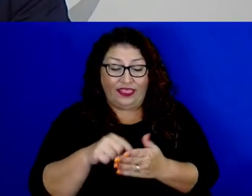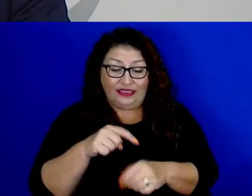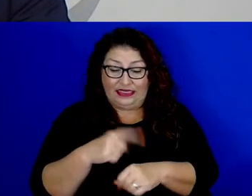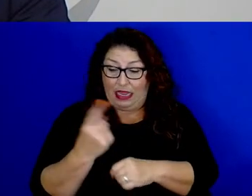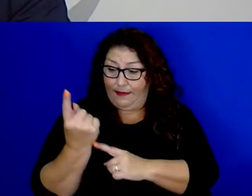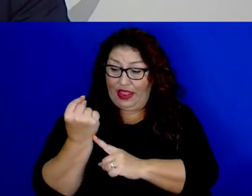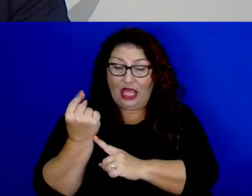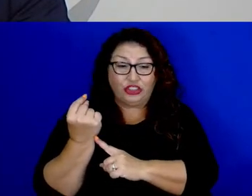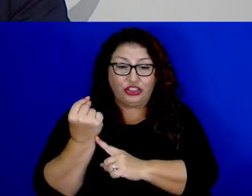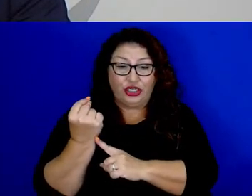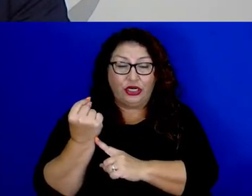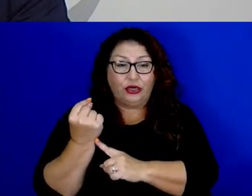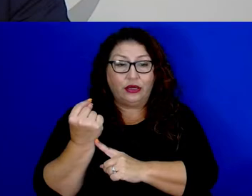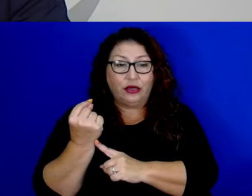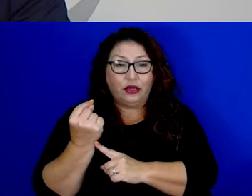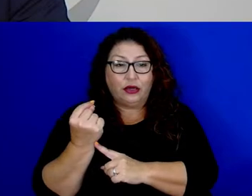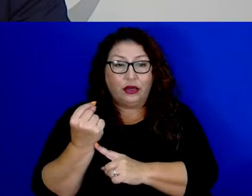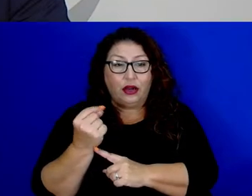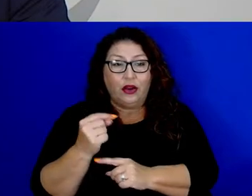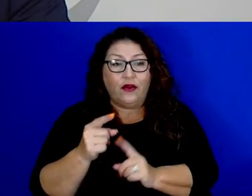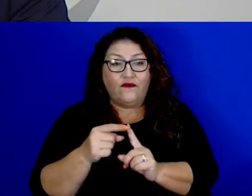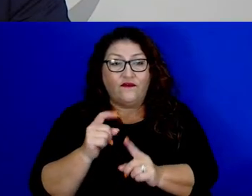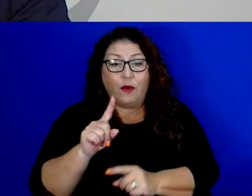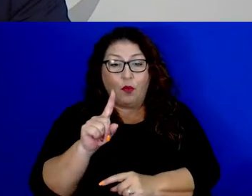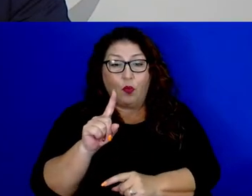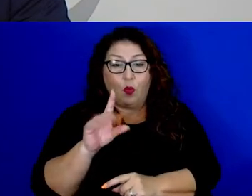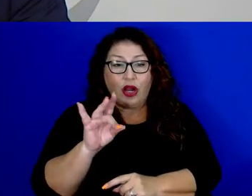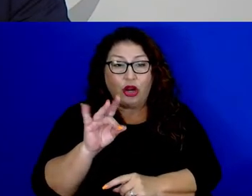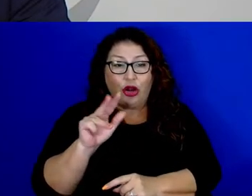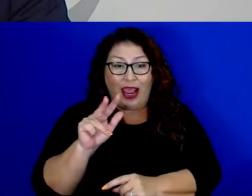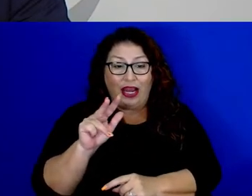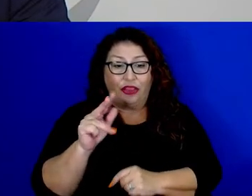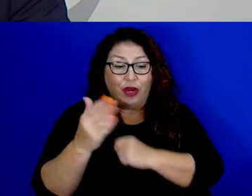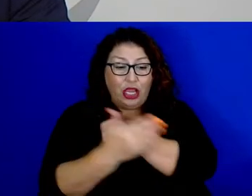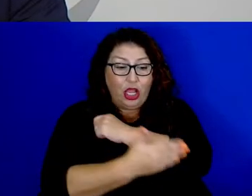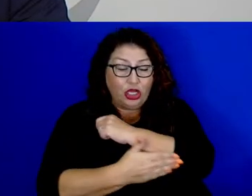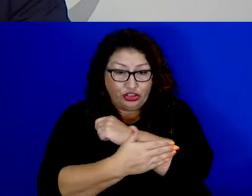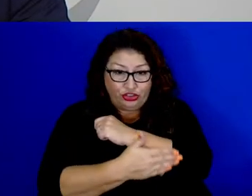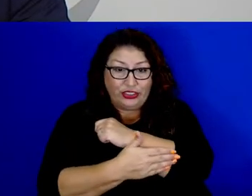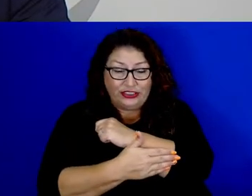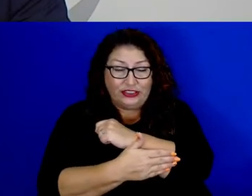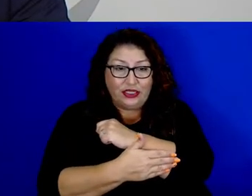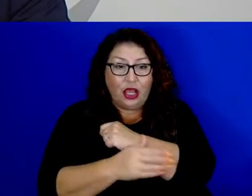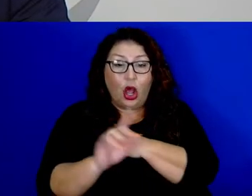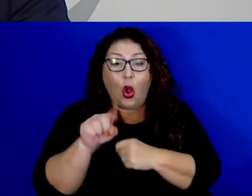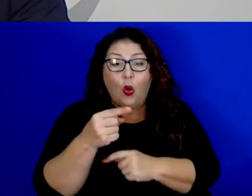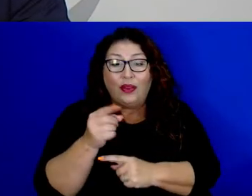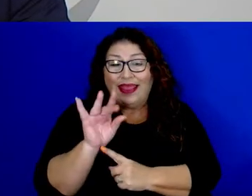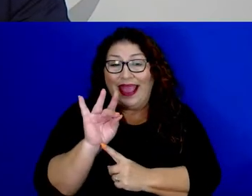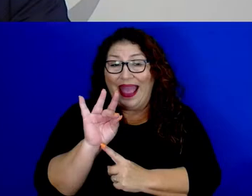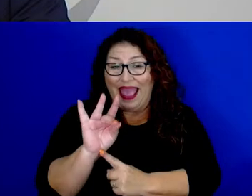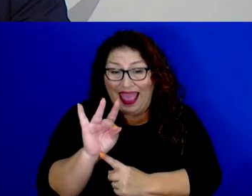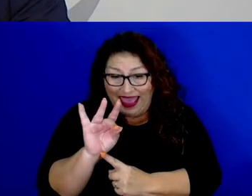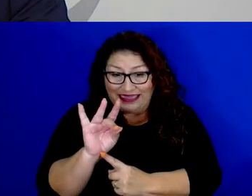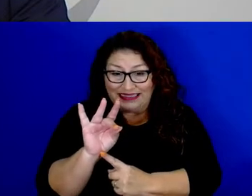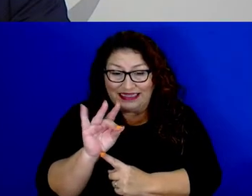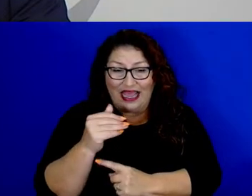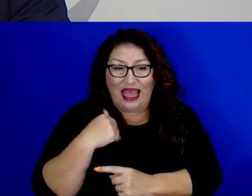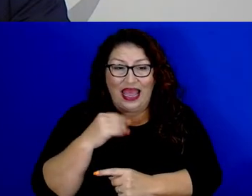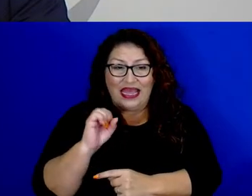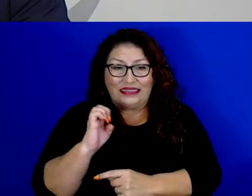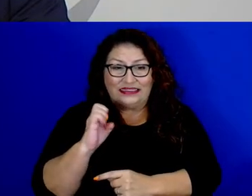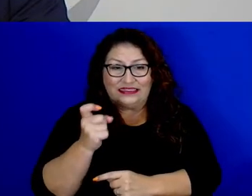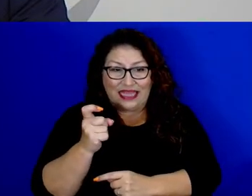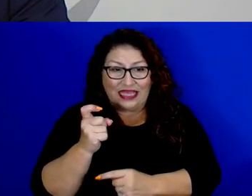of 183 countries globally, only 8 had sex disaggregated data on